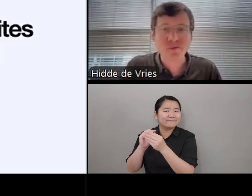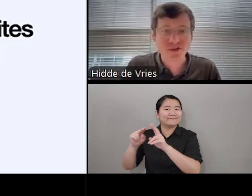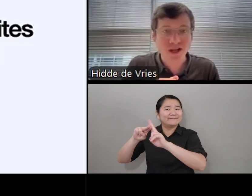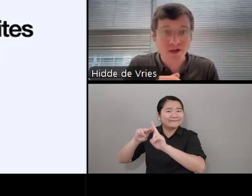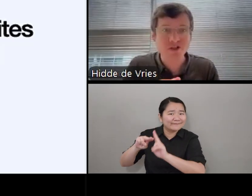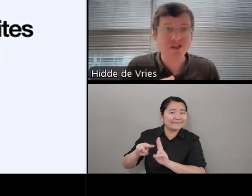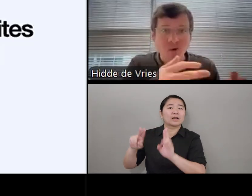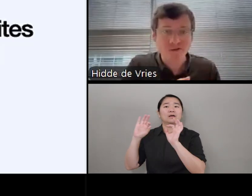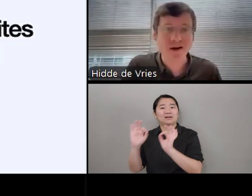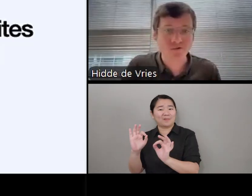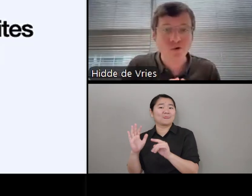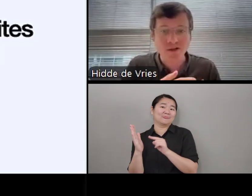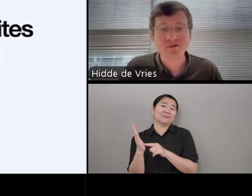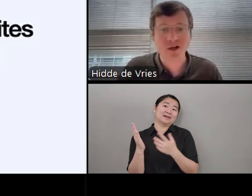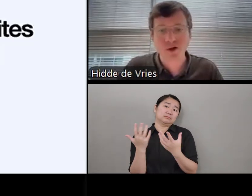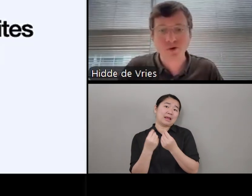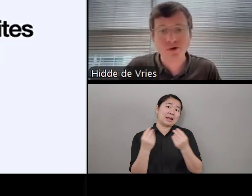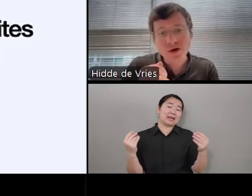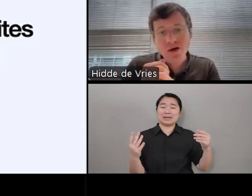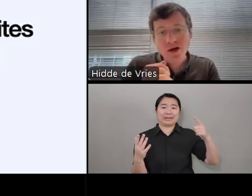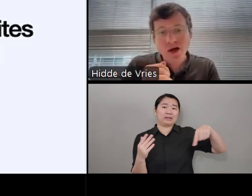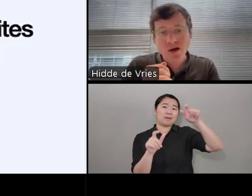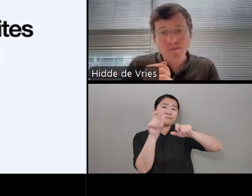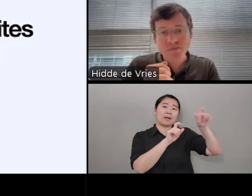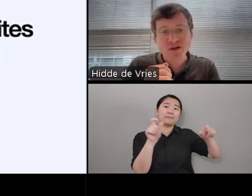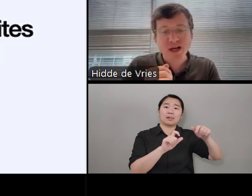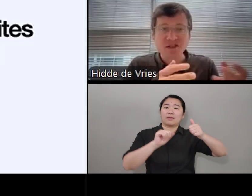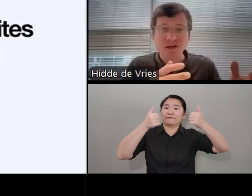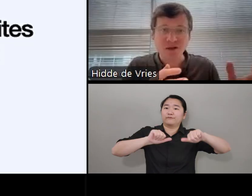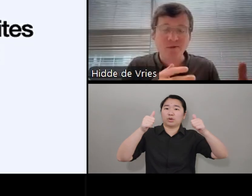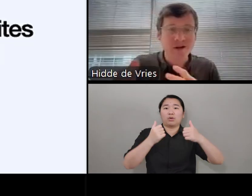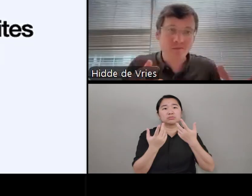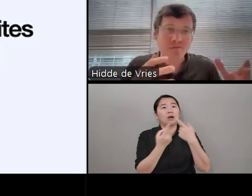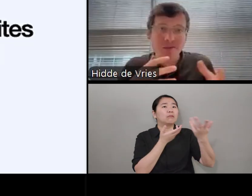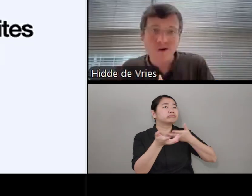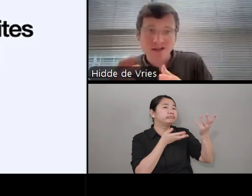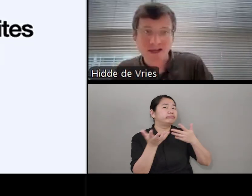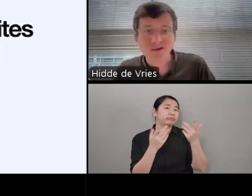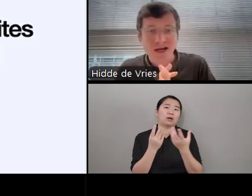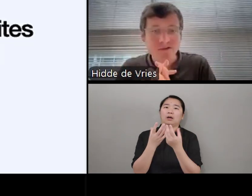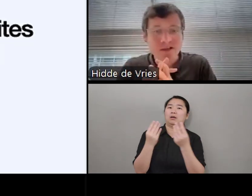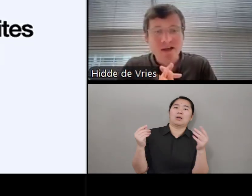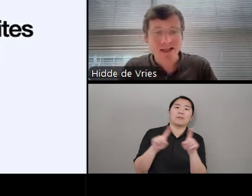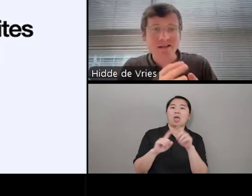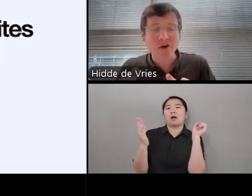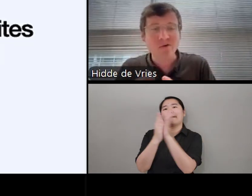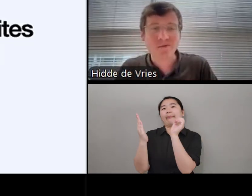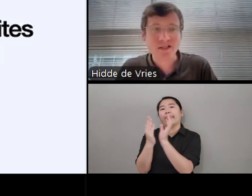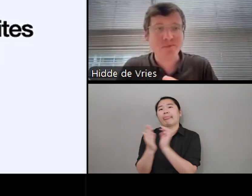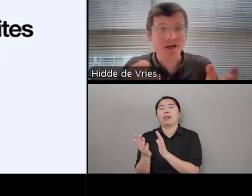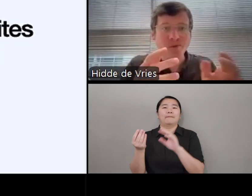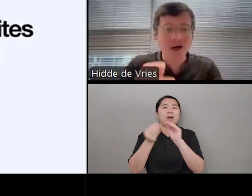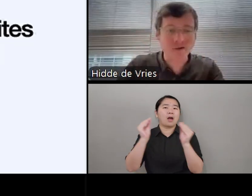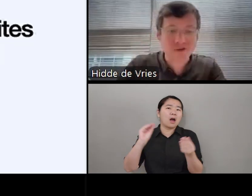lot of people's evaluations, is what I found talking to a lot of people. So that was something that we maybe want to take into account. And then the third one